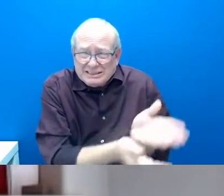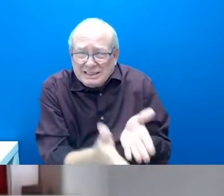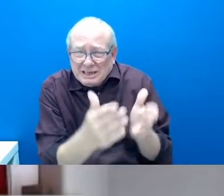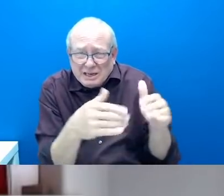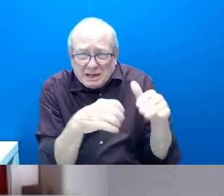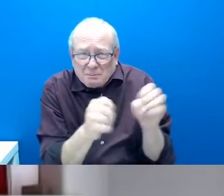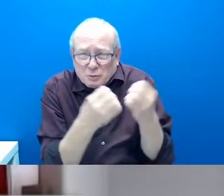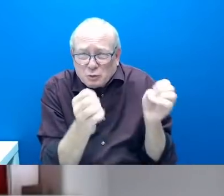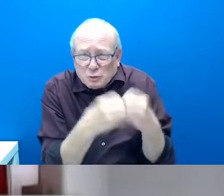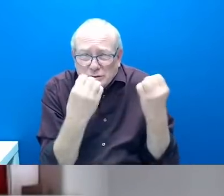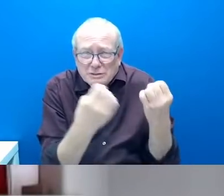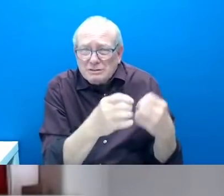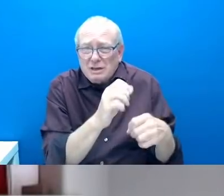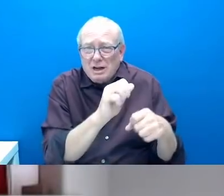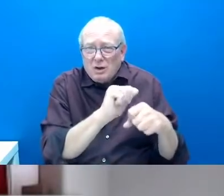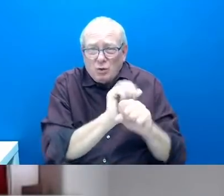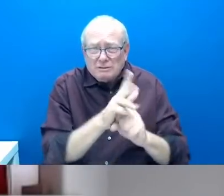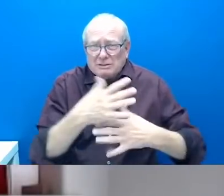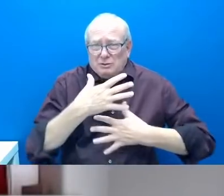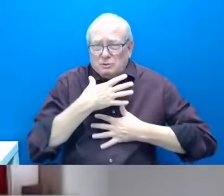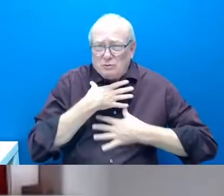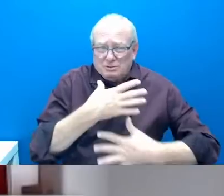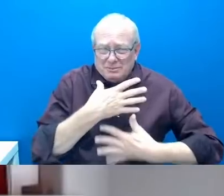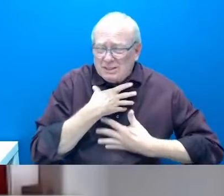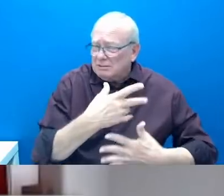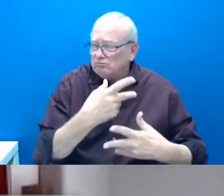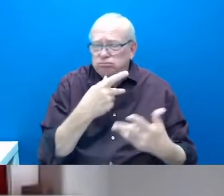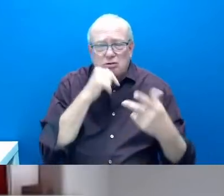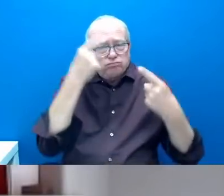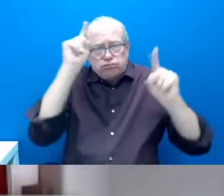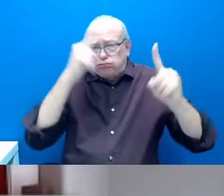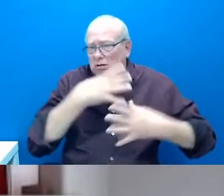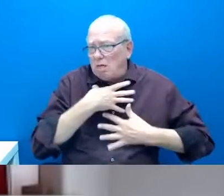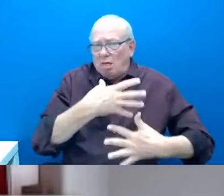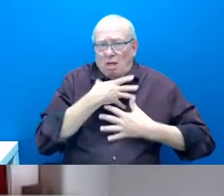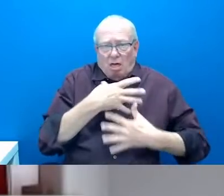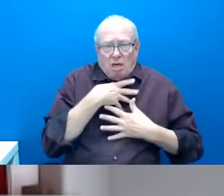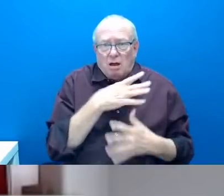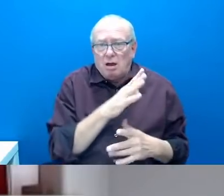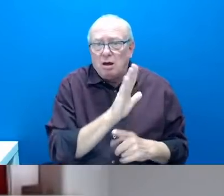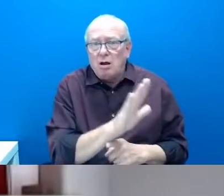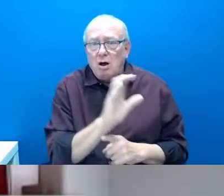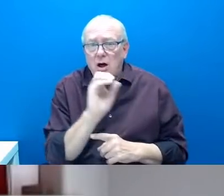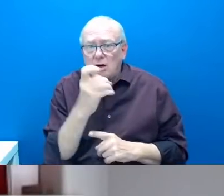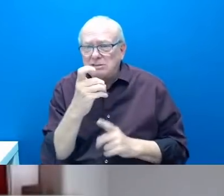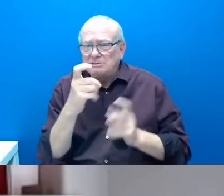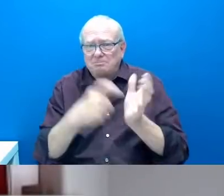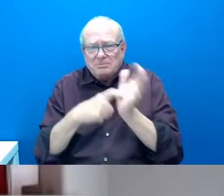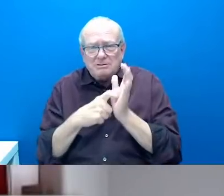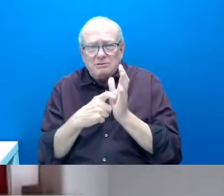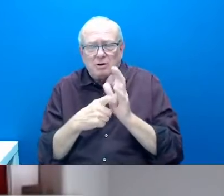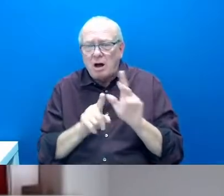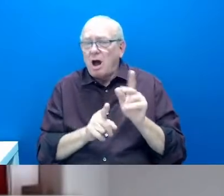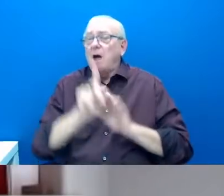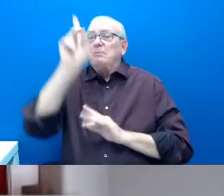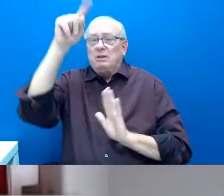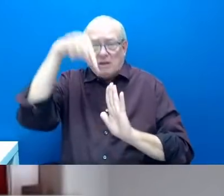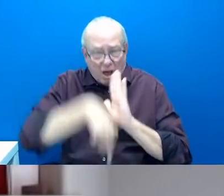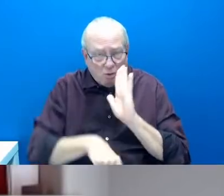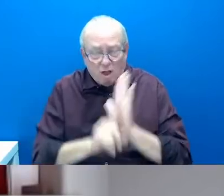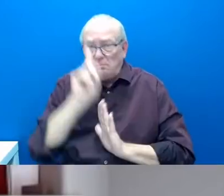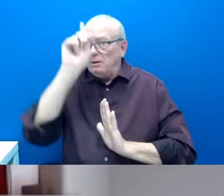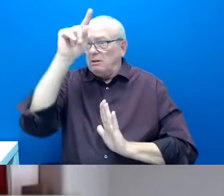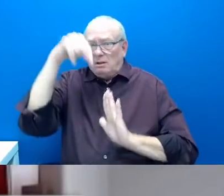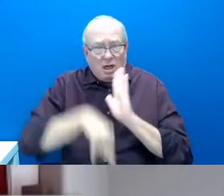COVID-related respiratory failure, they can have very drastic and dramatic fluctuations in their oxygen requirements, and they can have